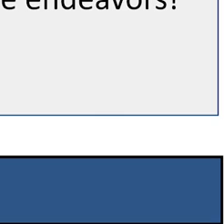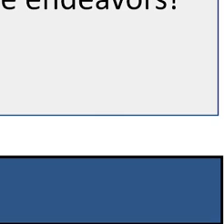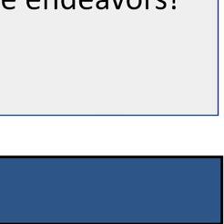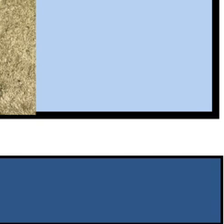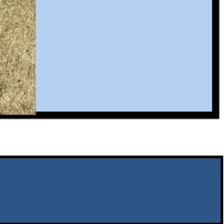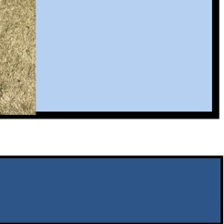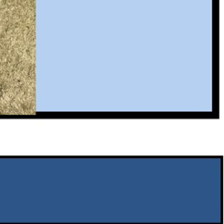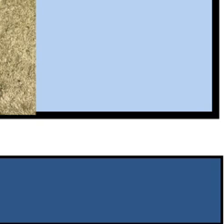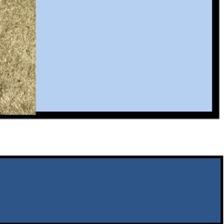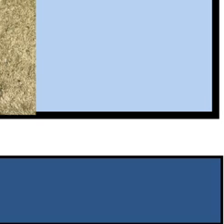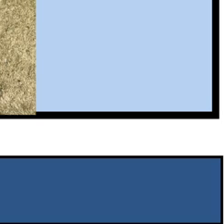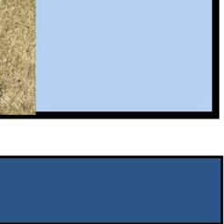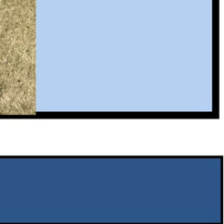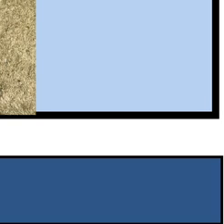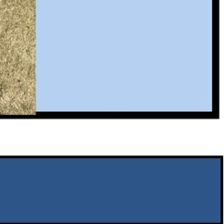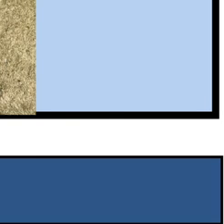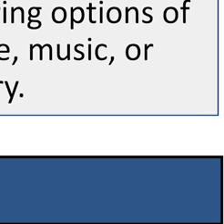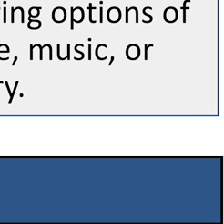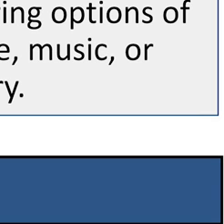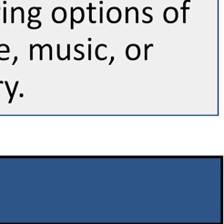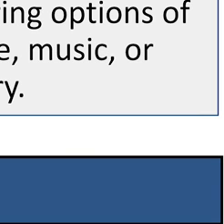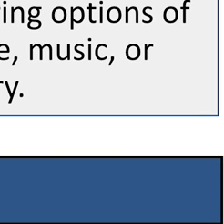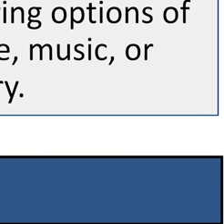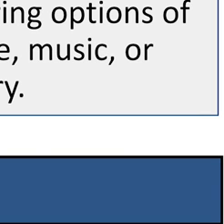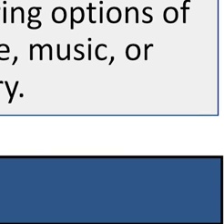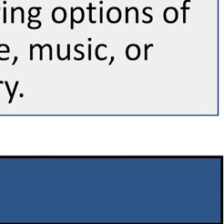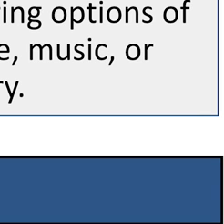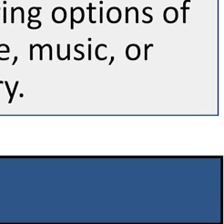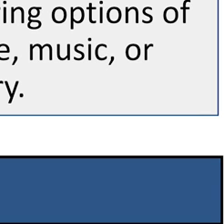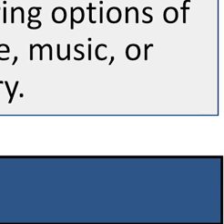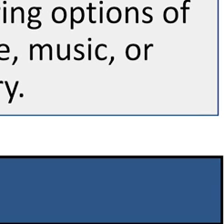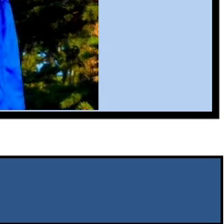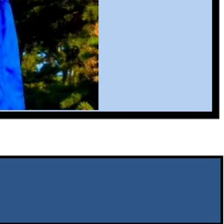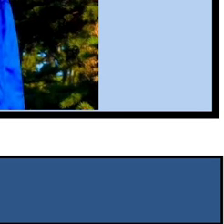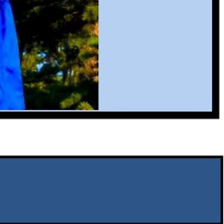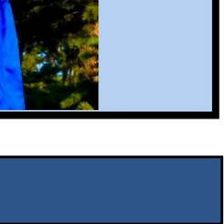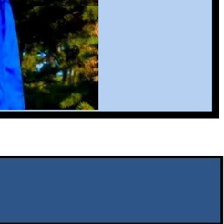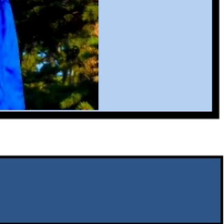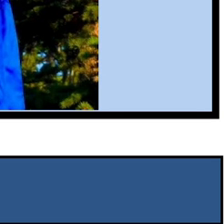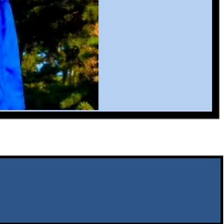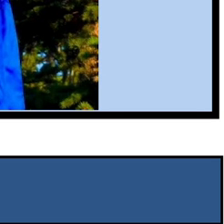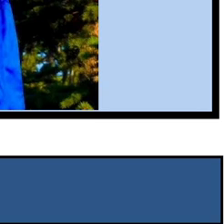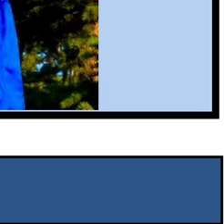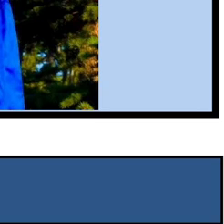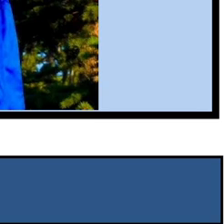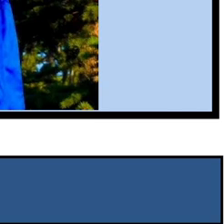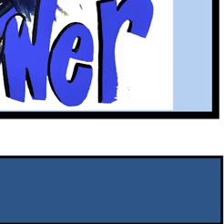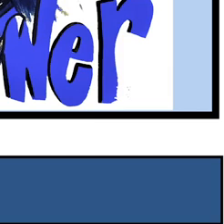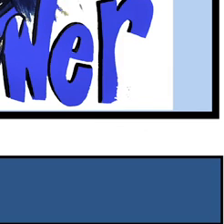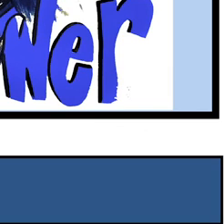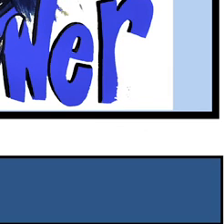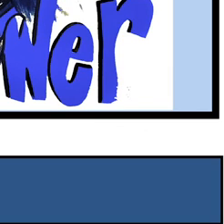Lawton. Michael Lovejoy. Amakok McLean. Benjamin